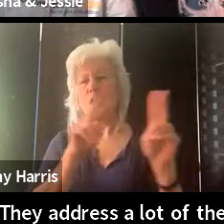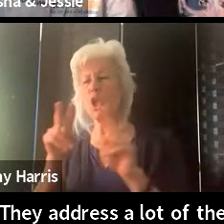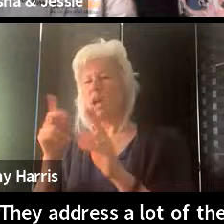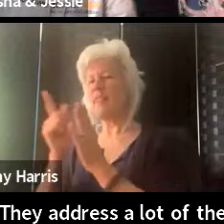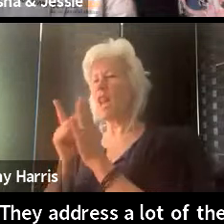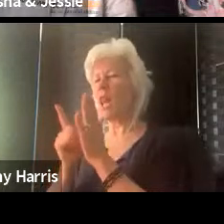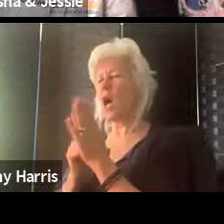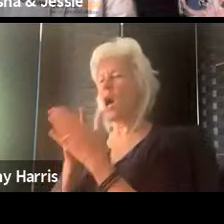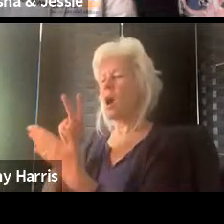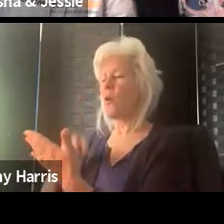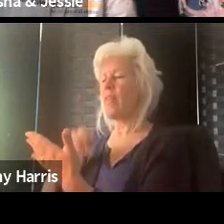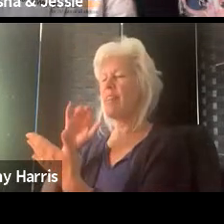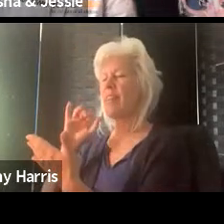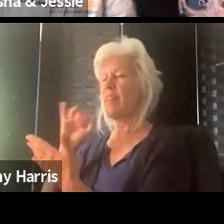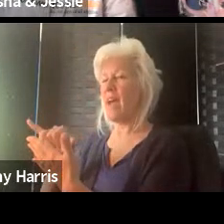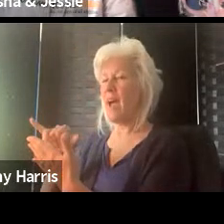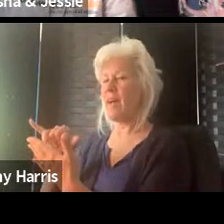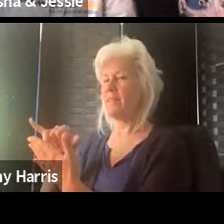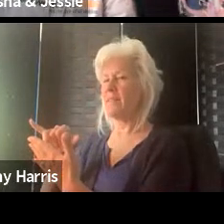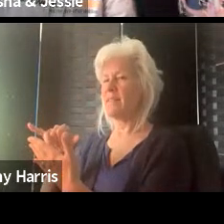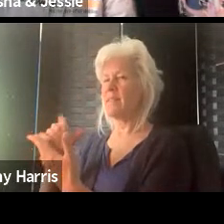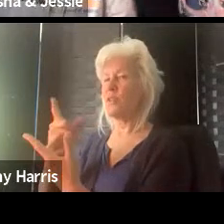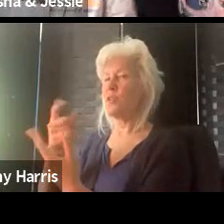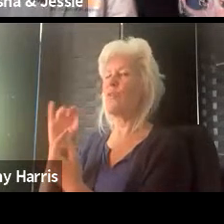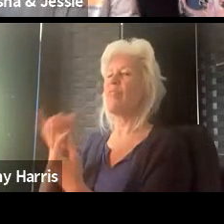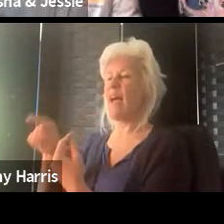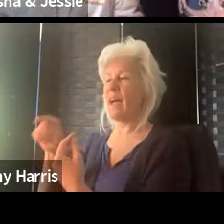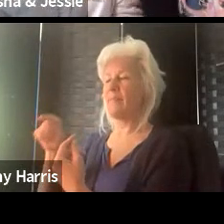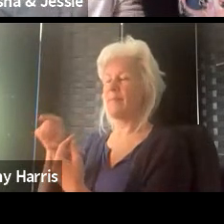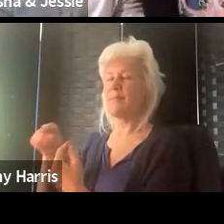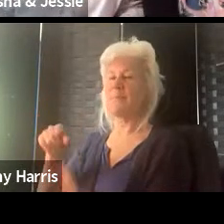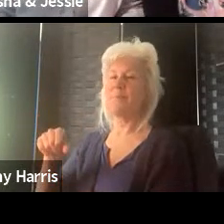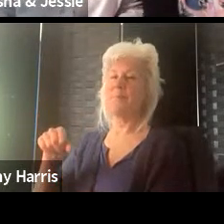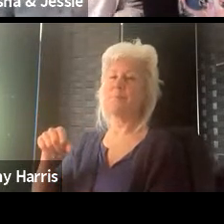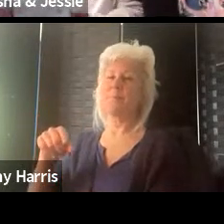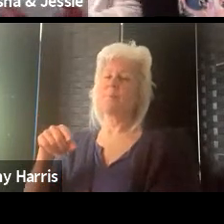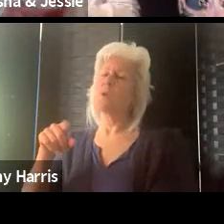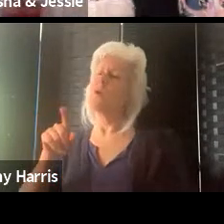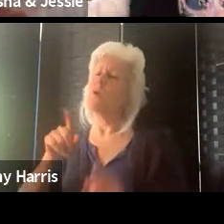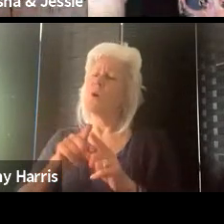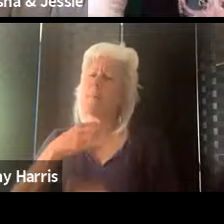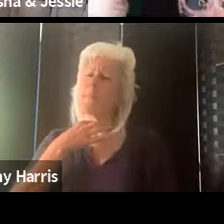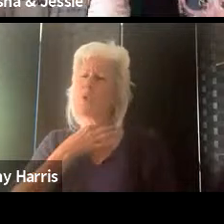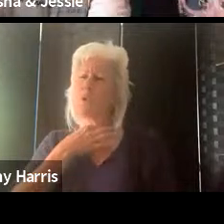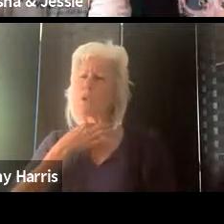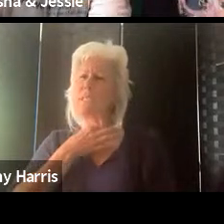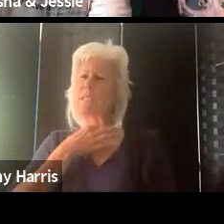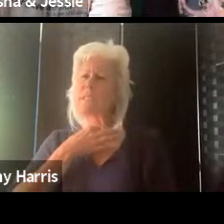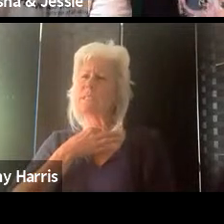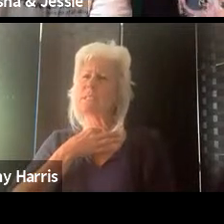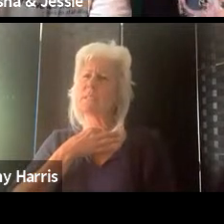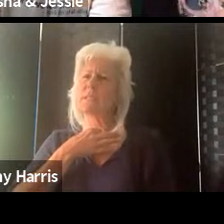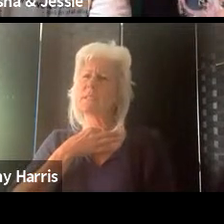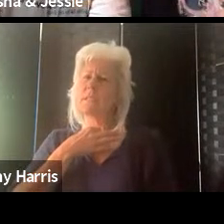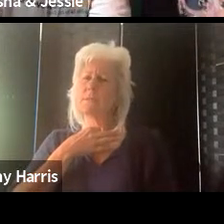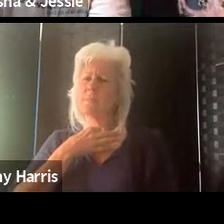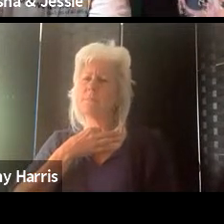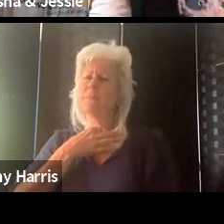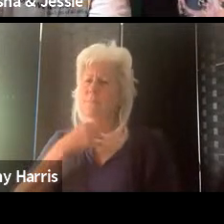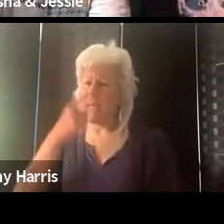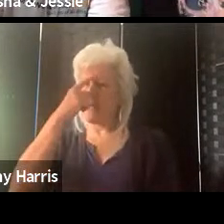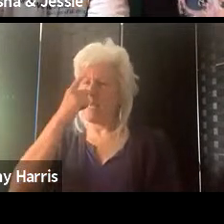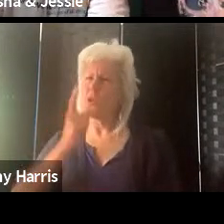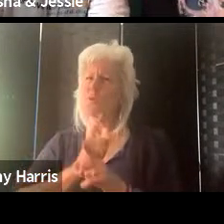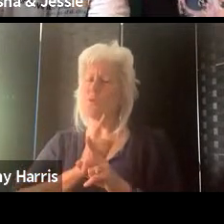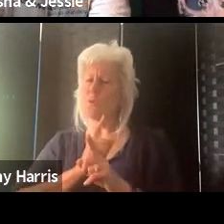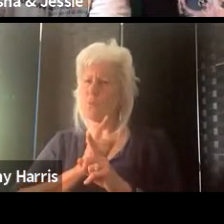go with that. Thank you, Bill. As a follow-up, I'm just curious, because I think you're right, it does seem